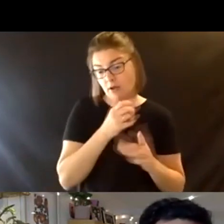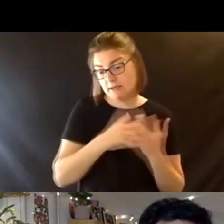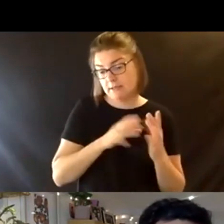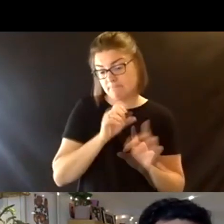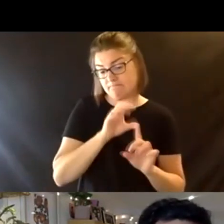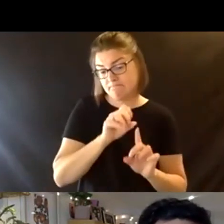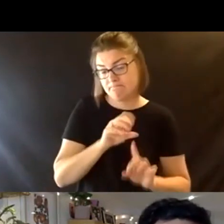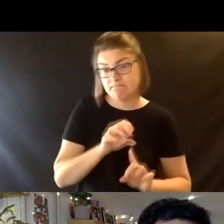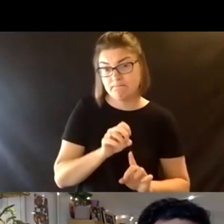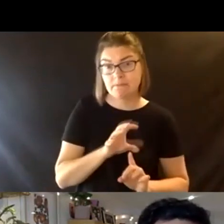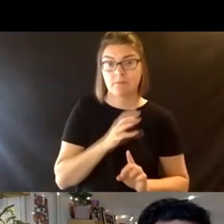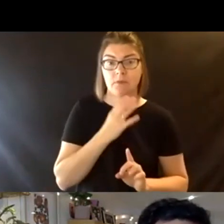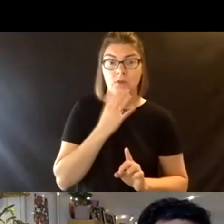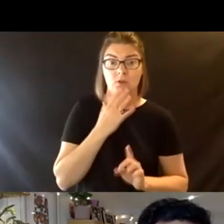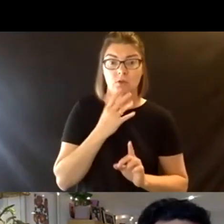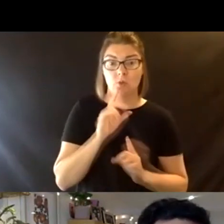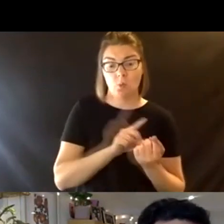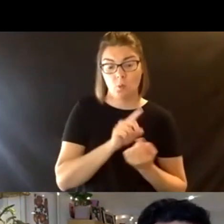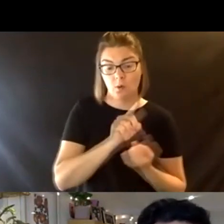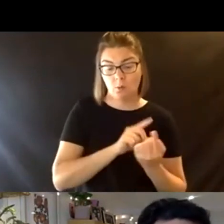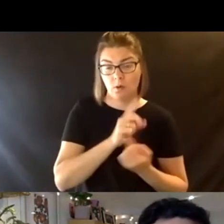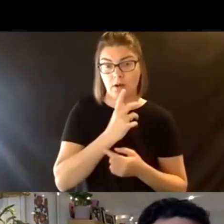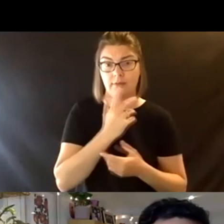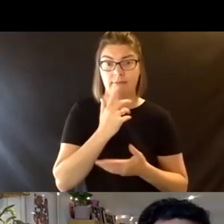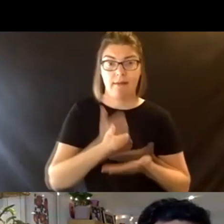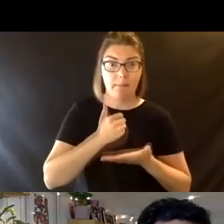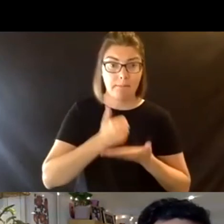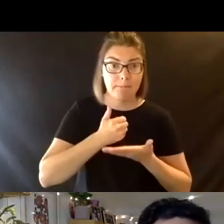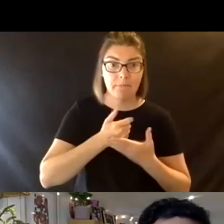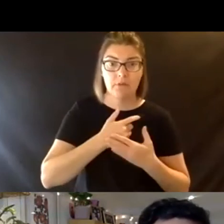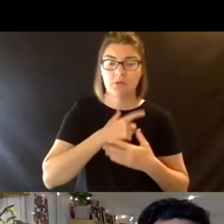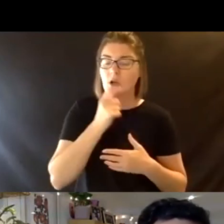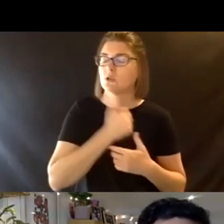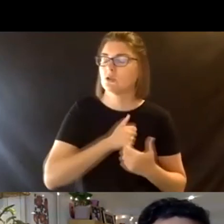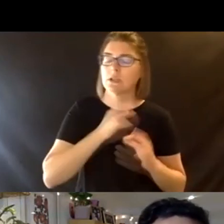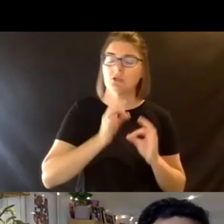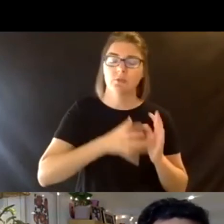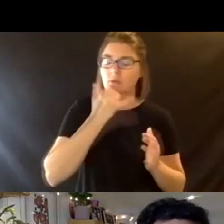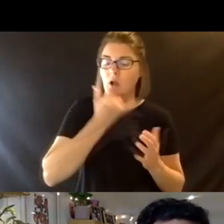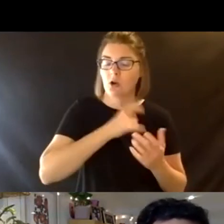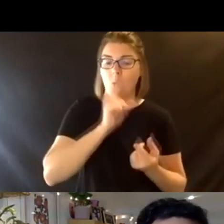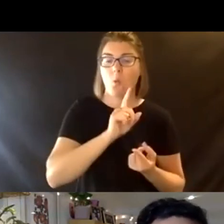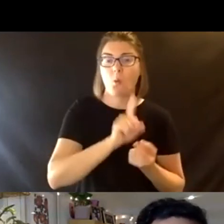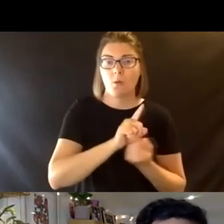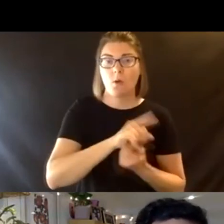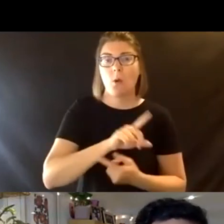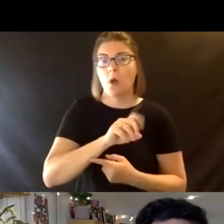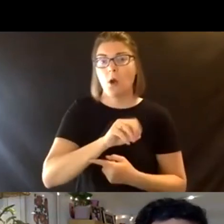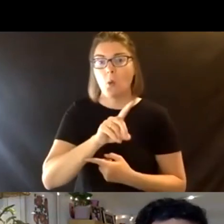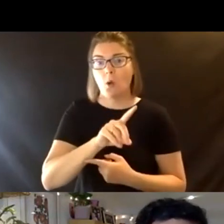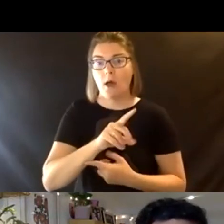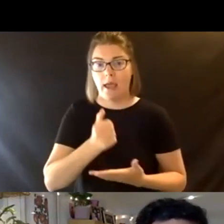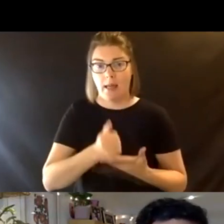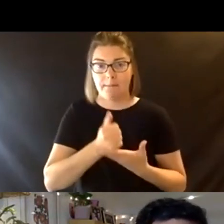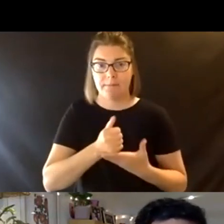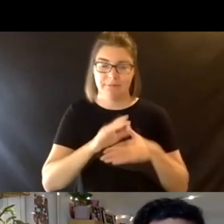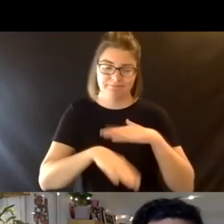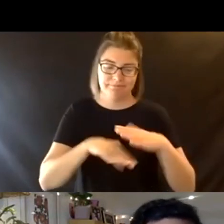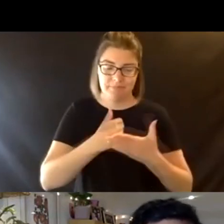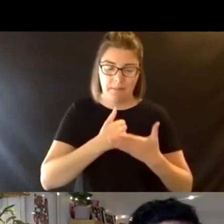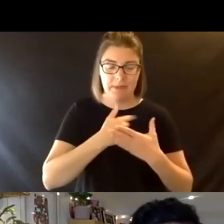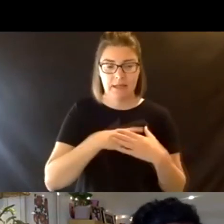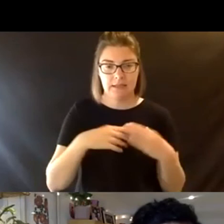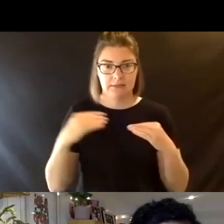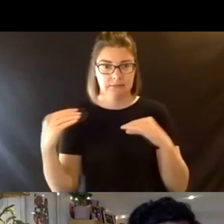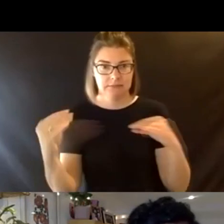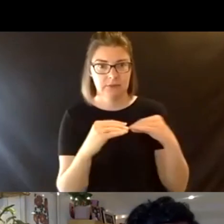know, here's some like really quick 101 help, and arming and equipping our educators who are going to